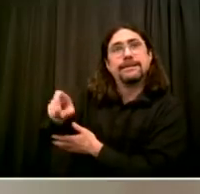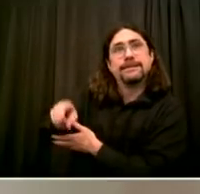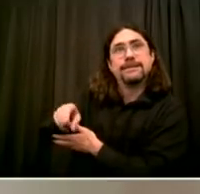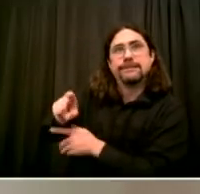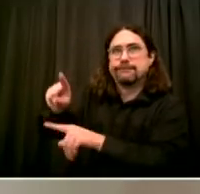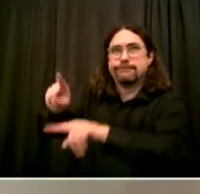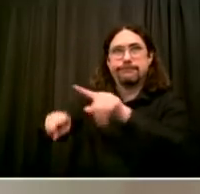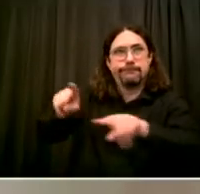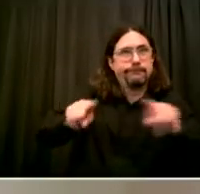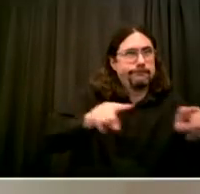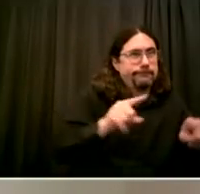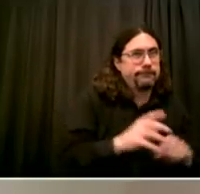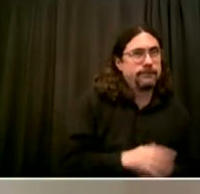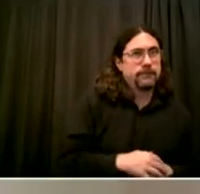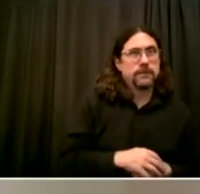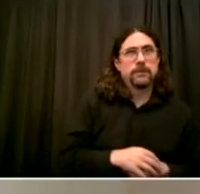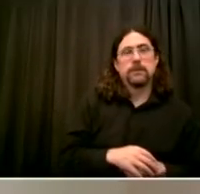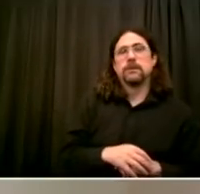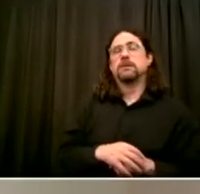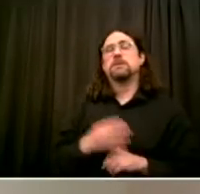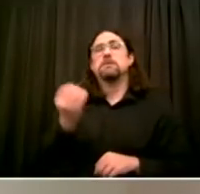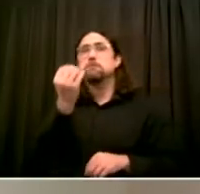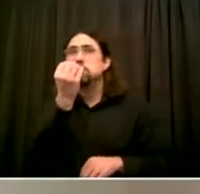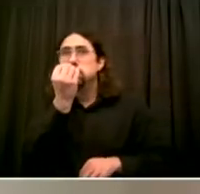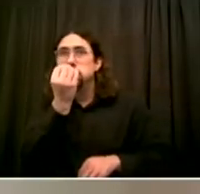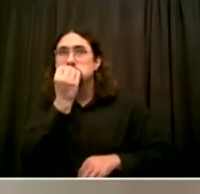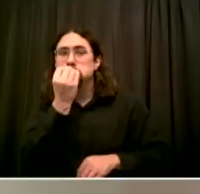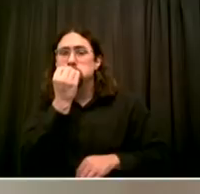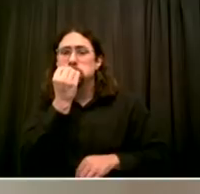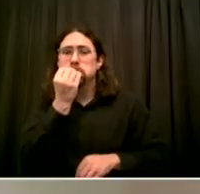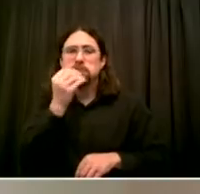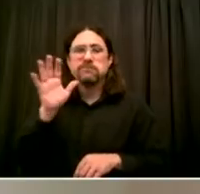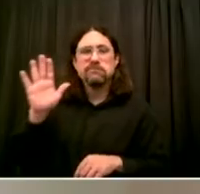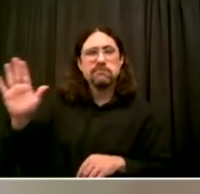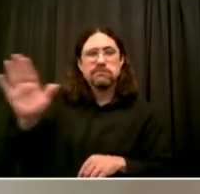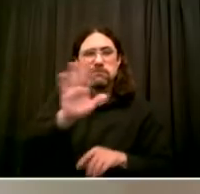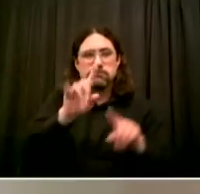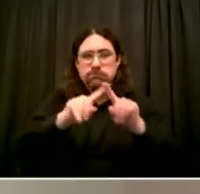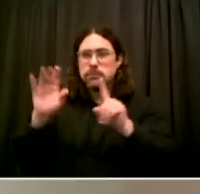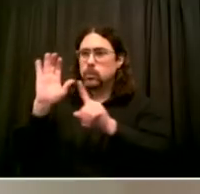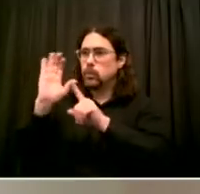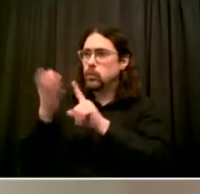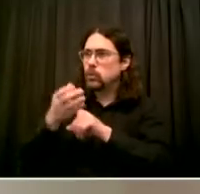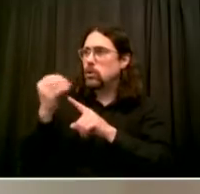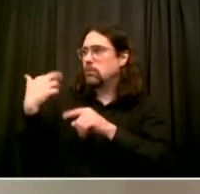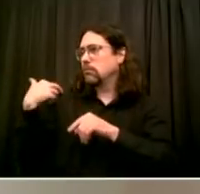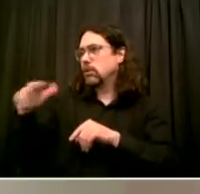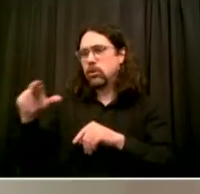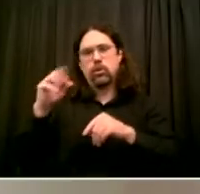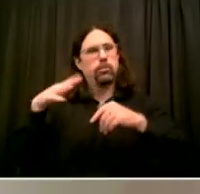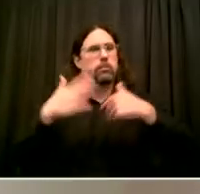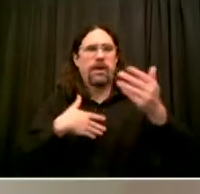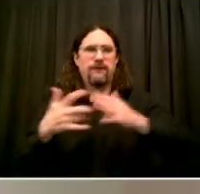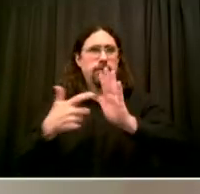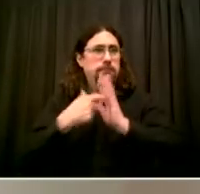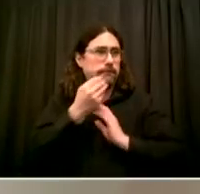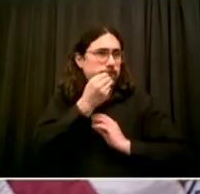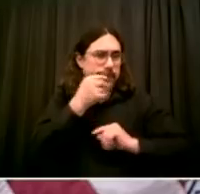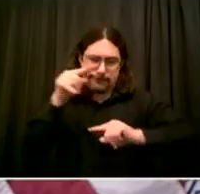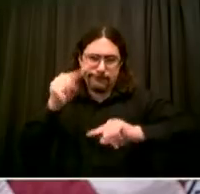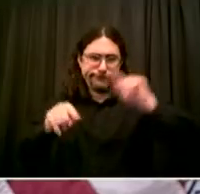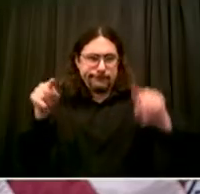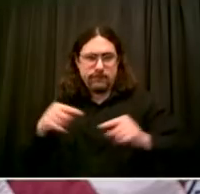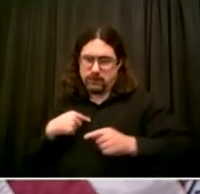us what it is that you need to make the right choice. I want to take on the responsibility for making that work for you. Thank you very